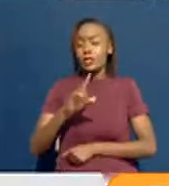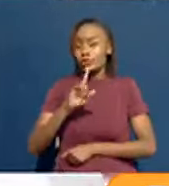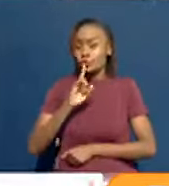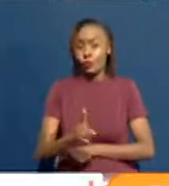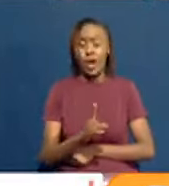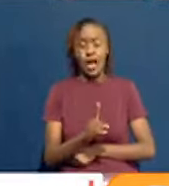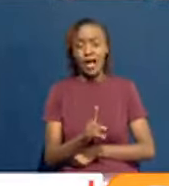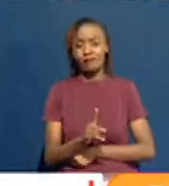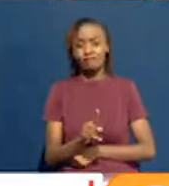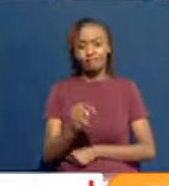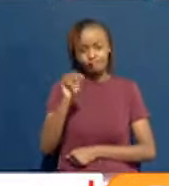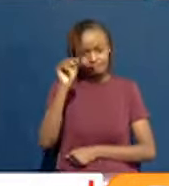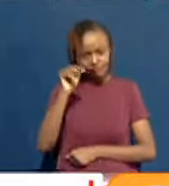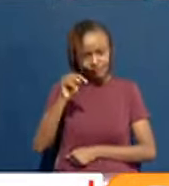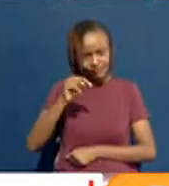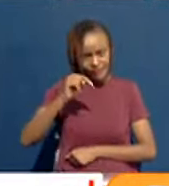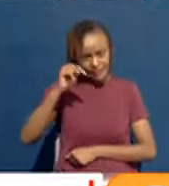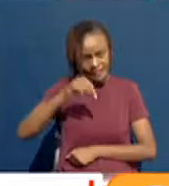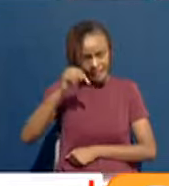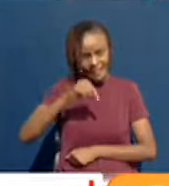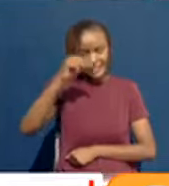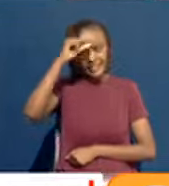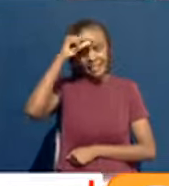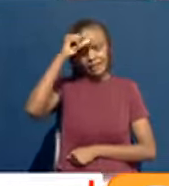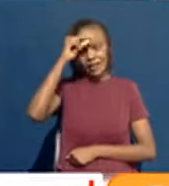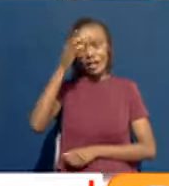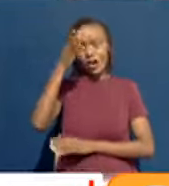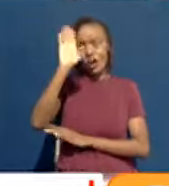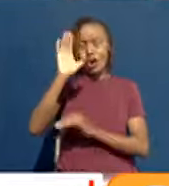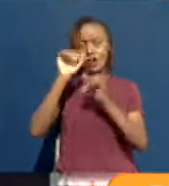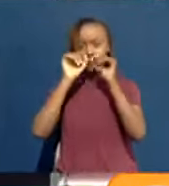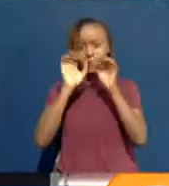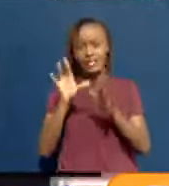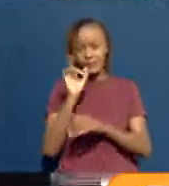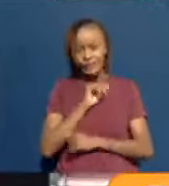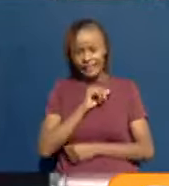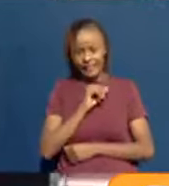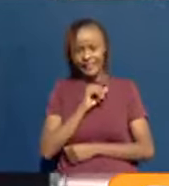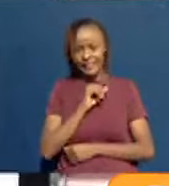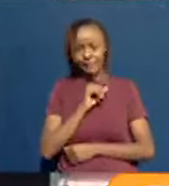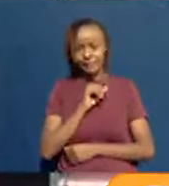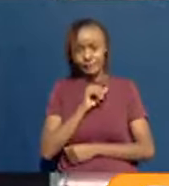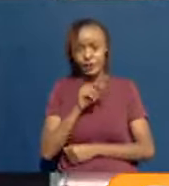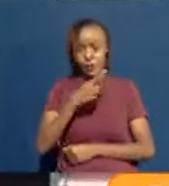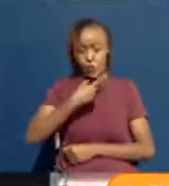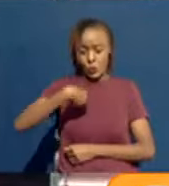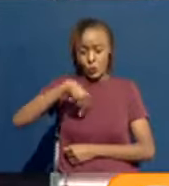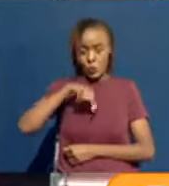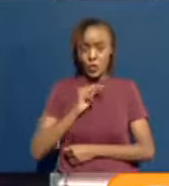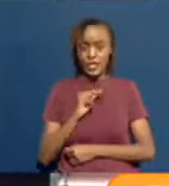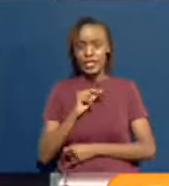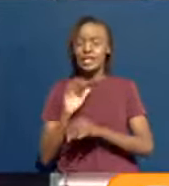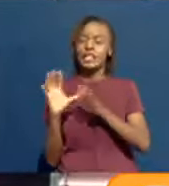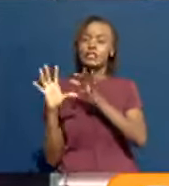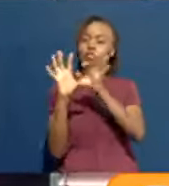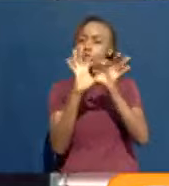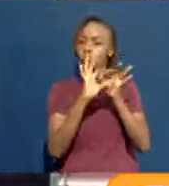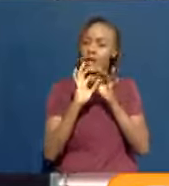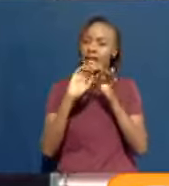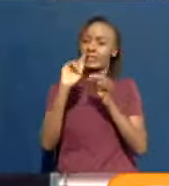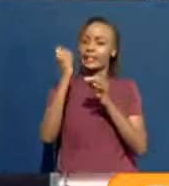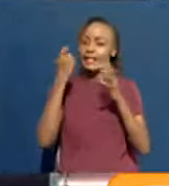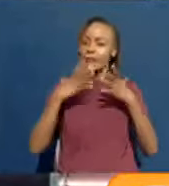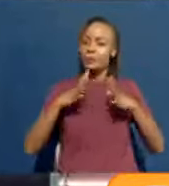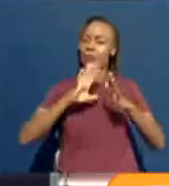hii ambayo Mungu ametubarikia kupitia kwenu, tutatumia kuunganisha